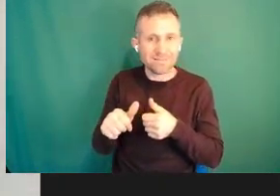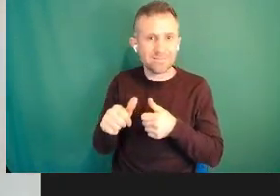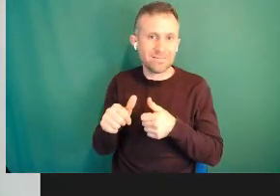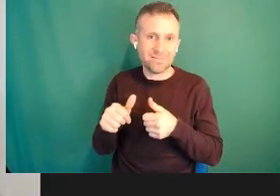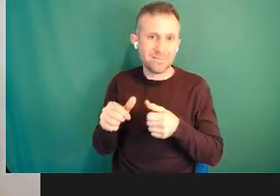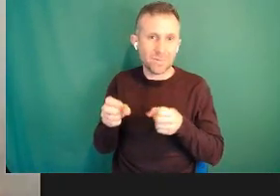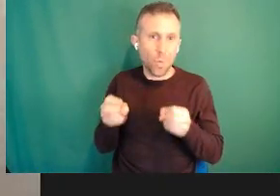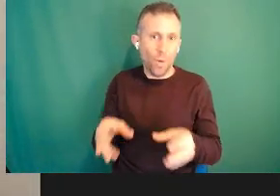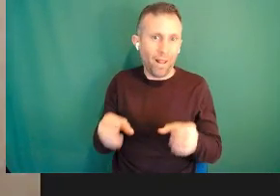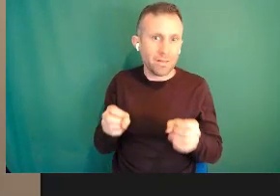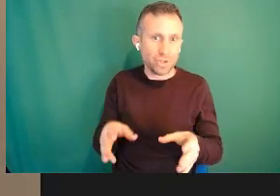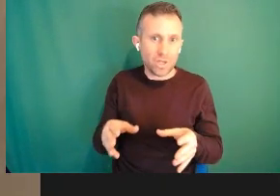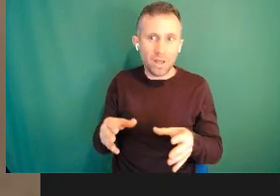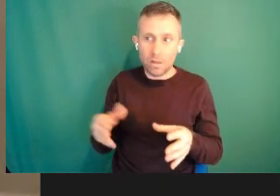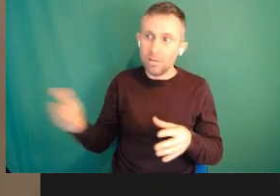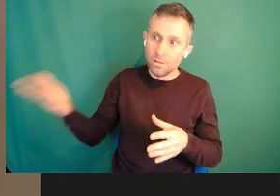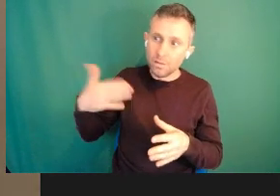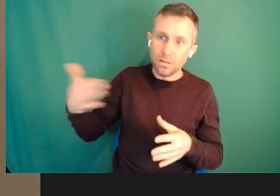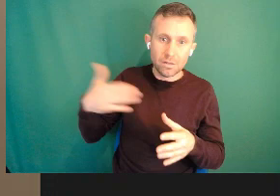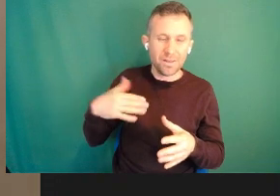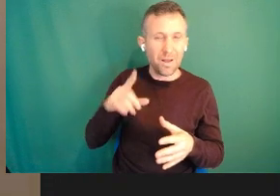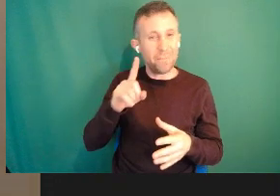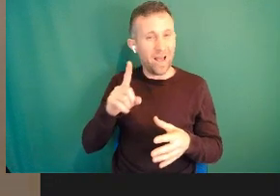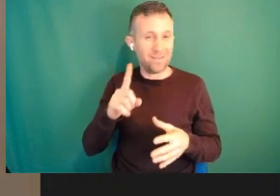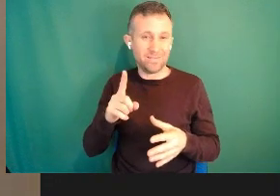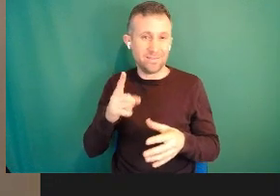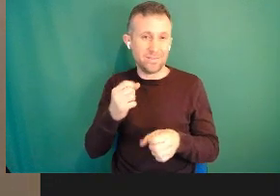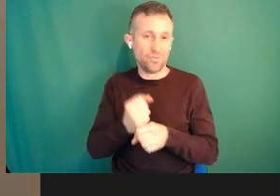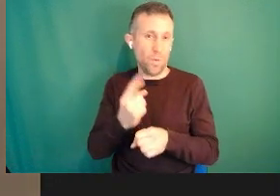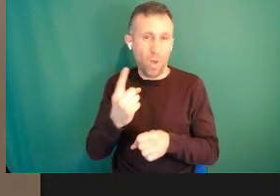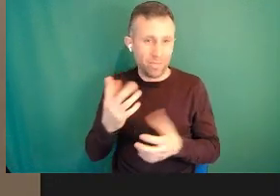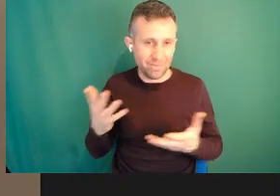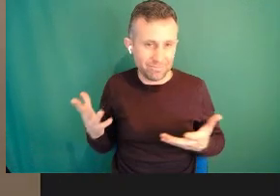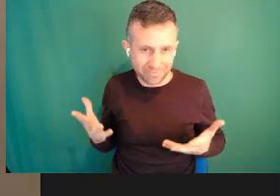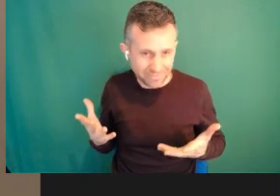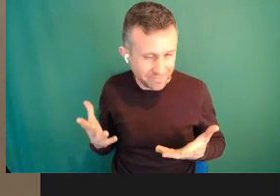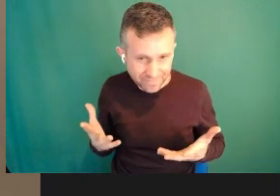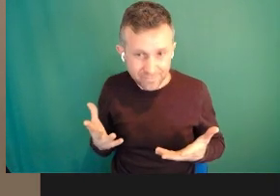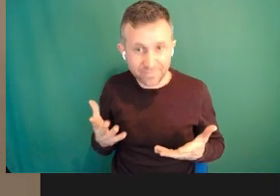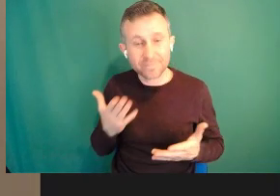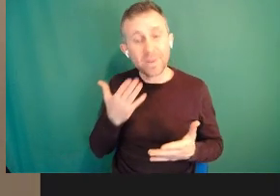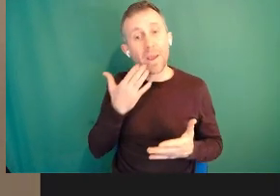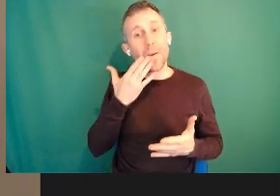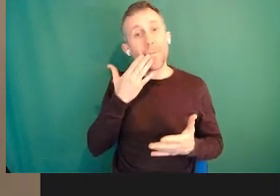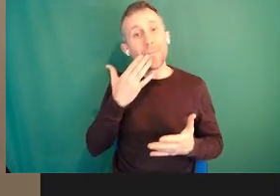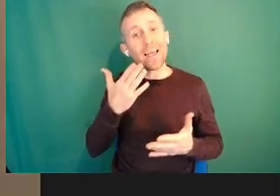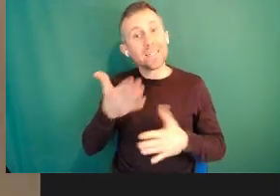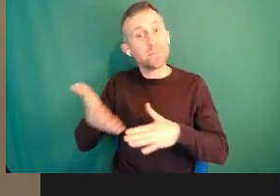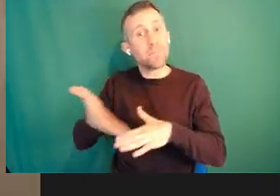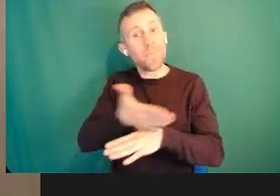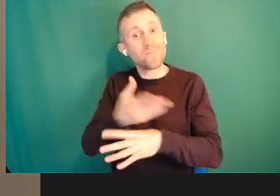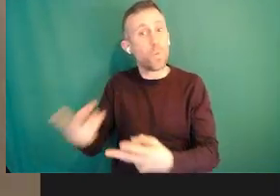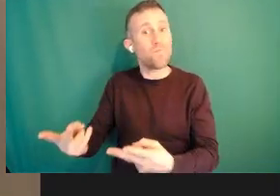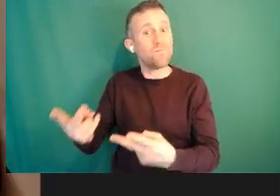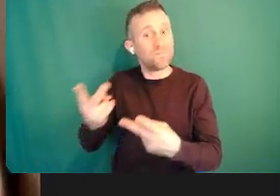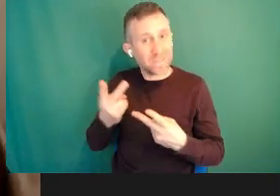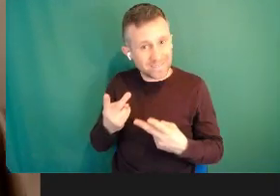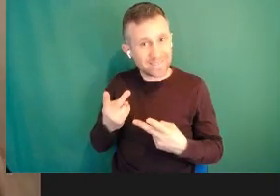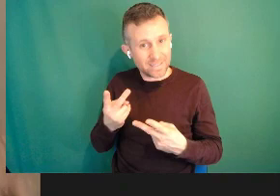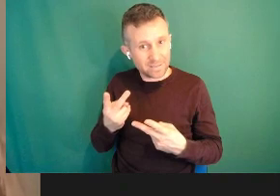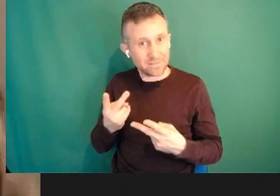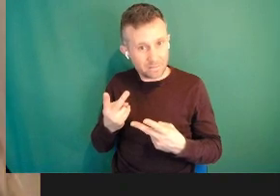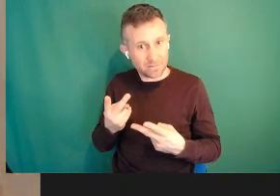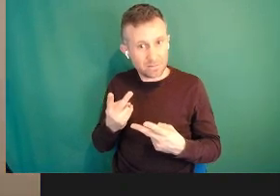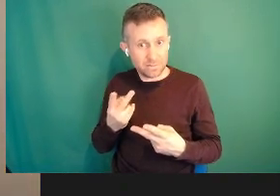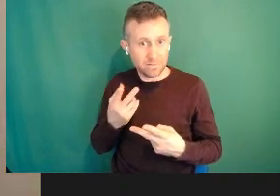if you give us a call in advance of your visit, we can allow drop off in front of the manor house, or even parking